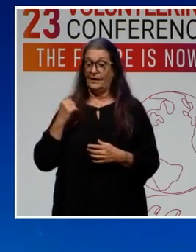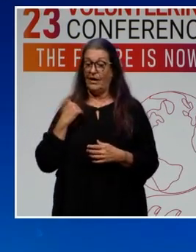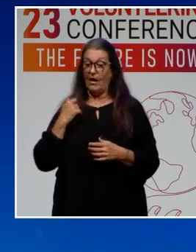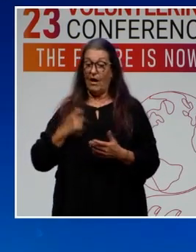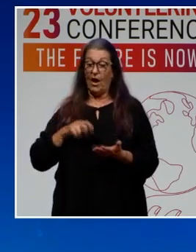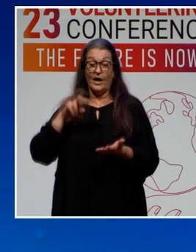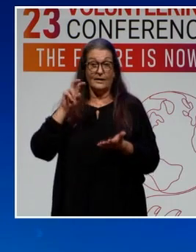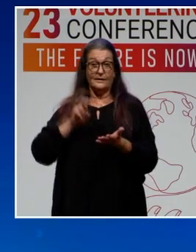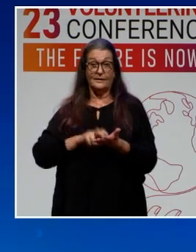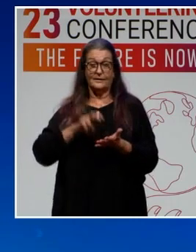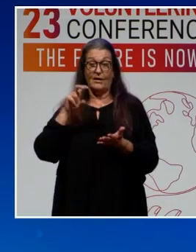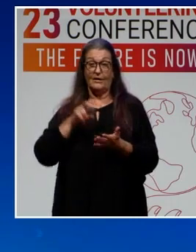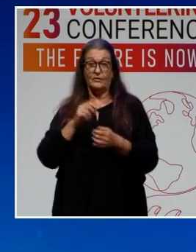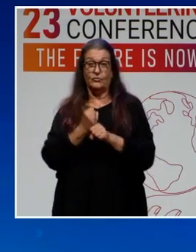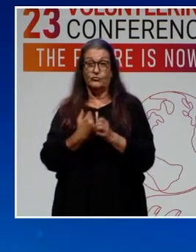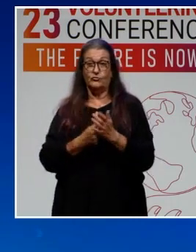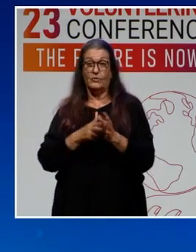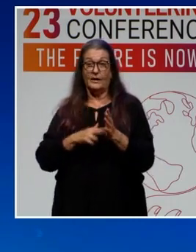of